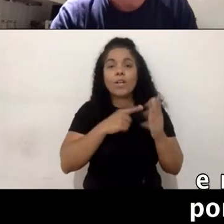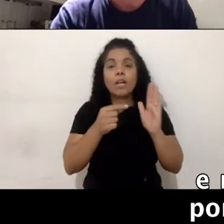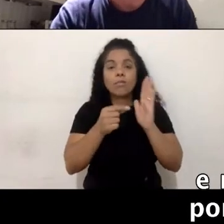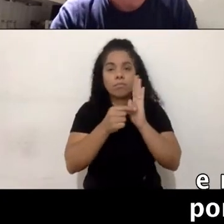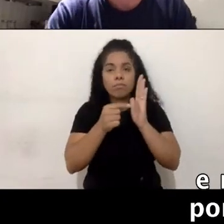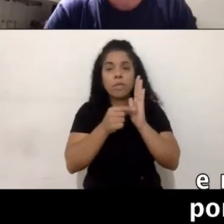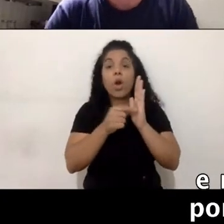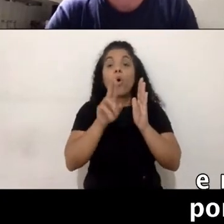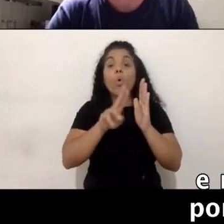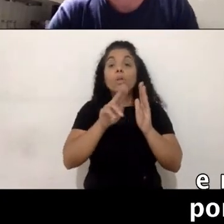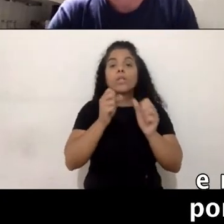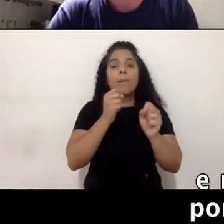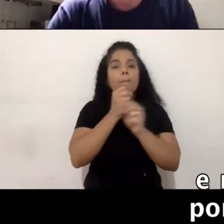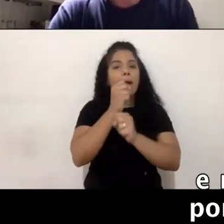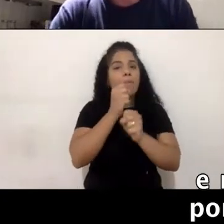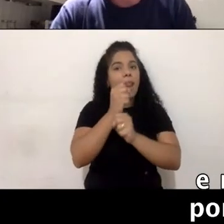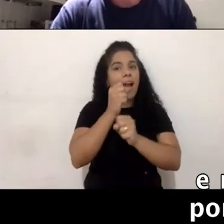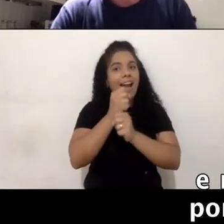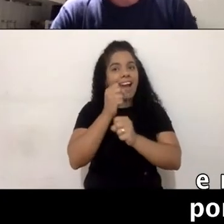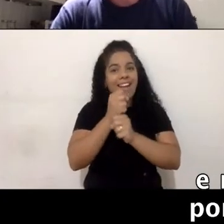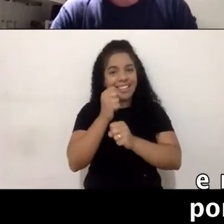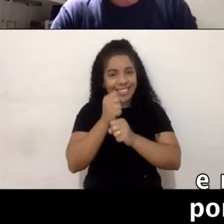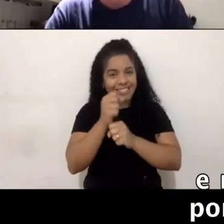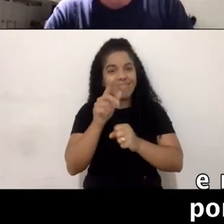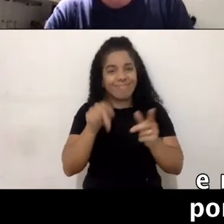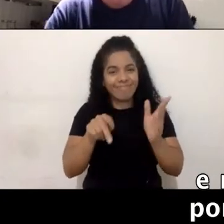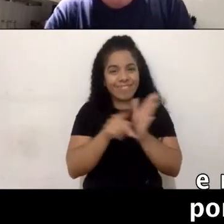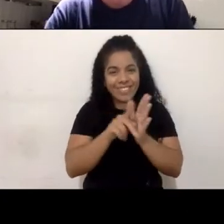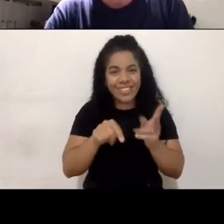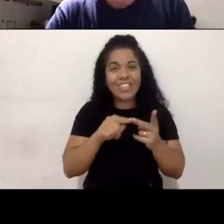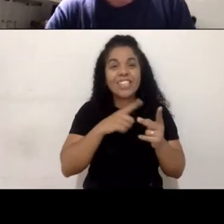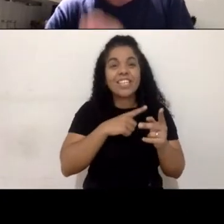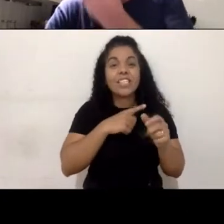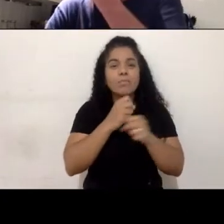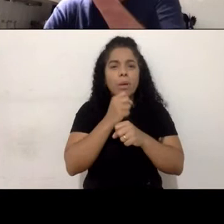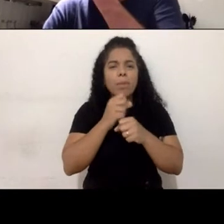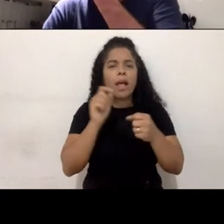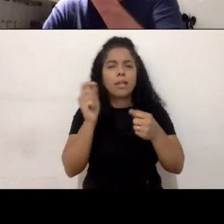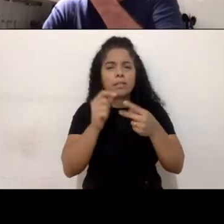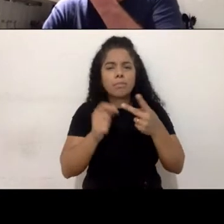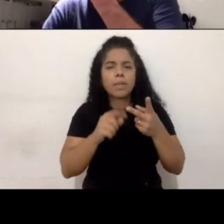those stacks. So to think about why are we doing this? A